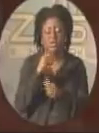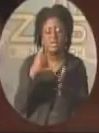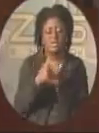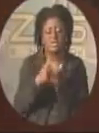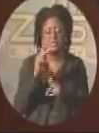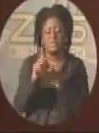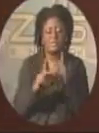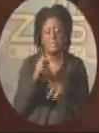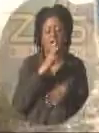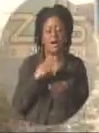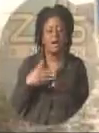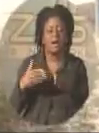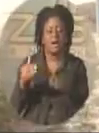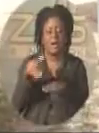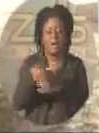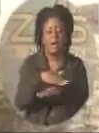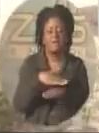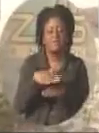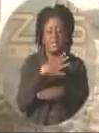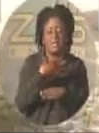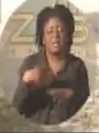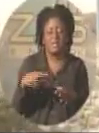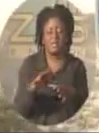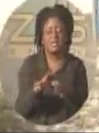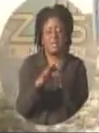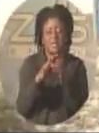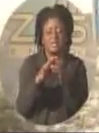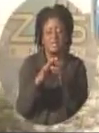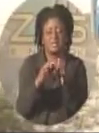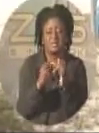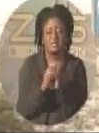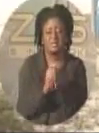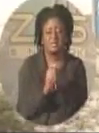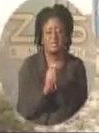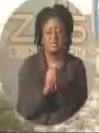covered and connected. C.S. Gatterley for the BTC Connection.